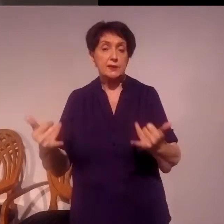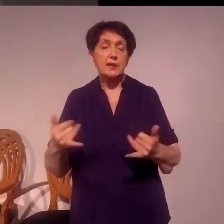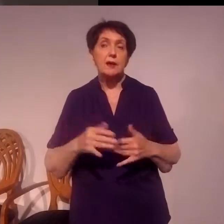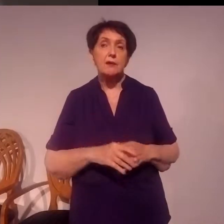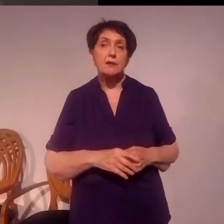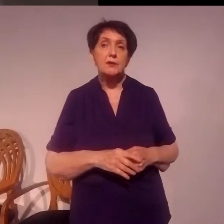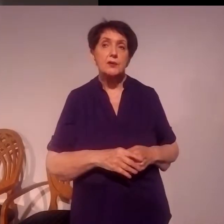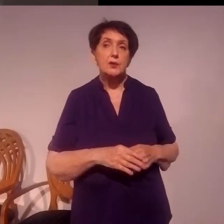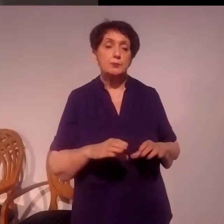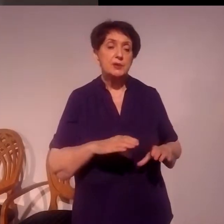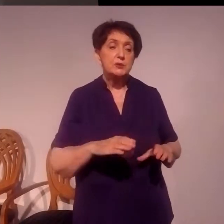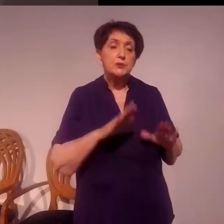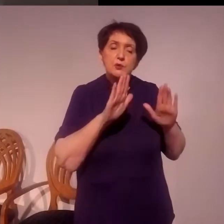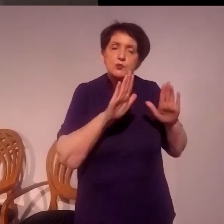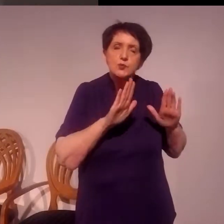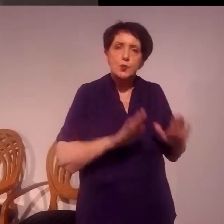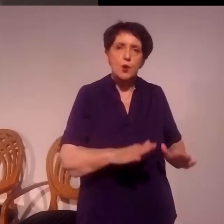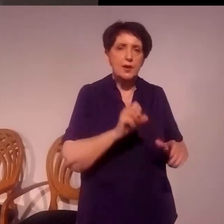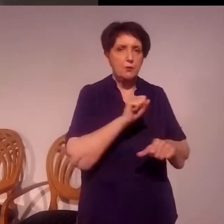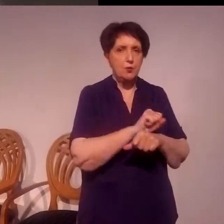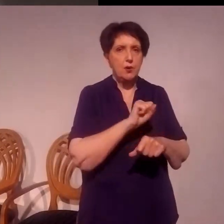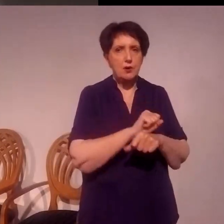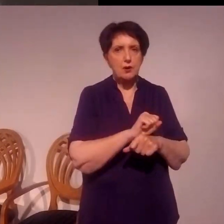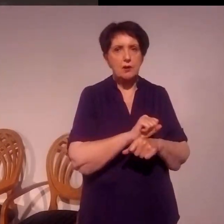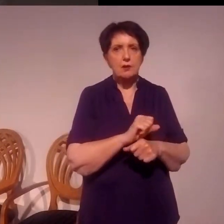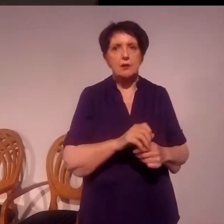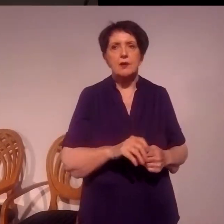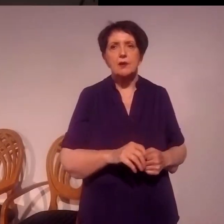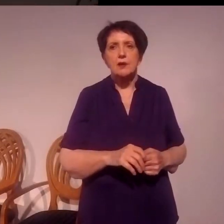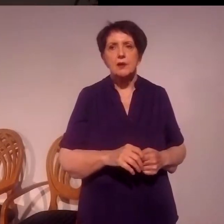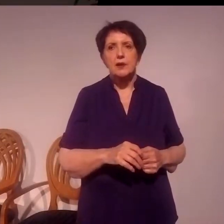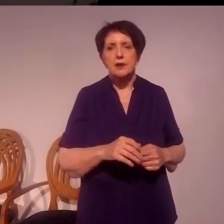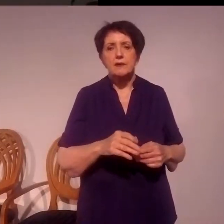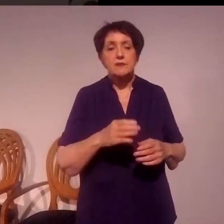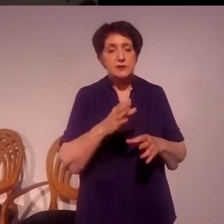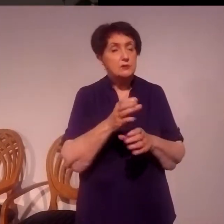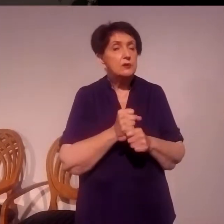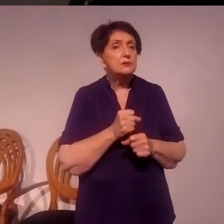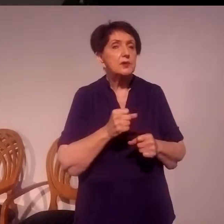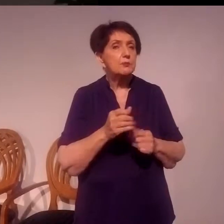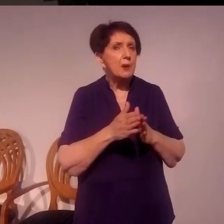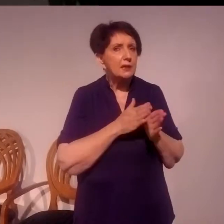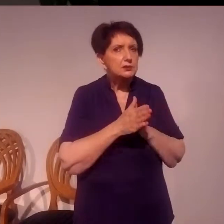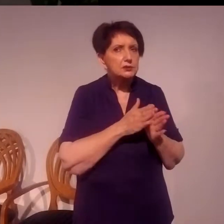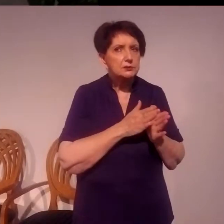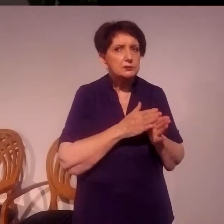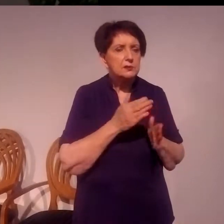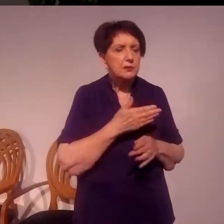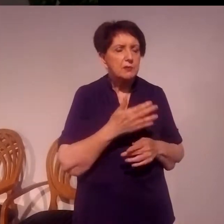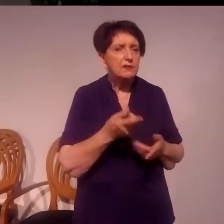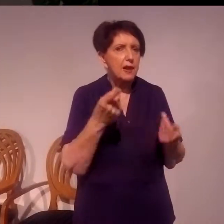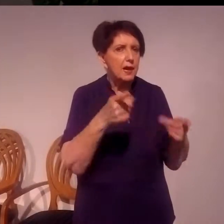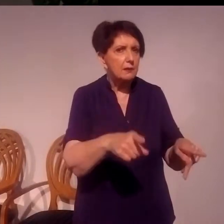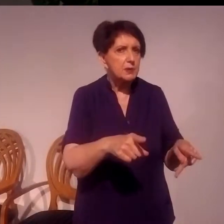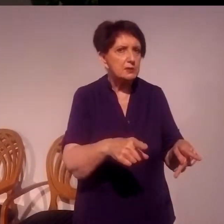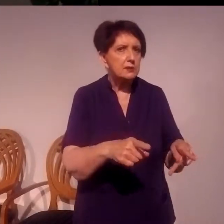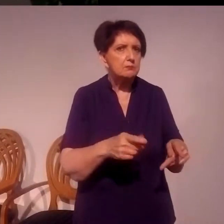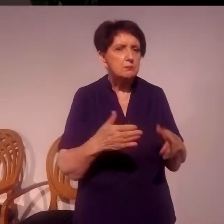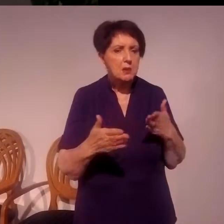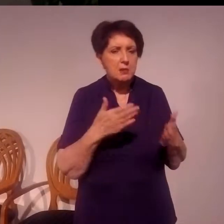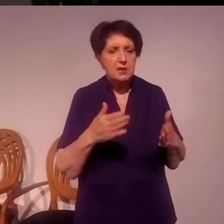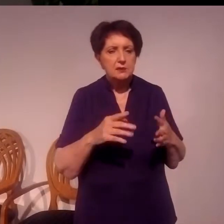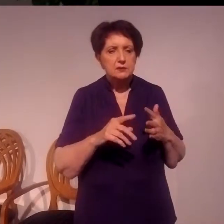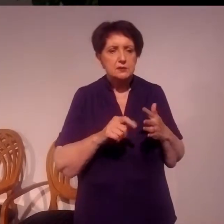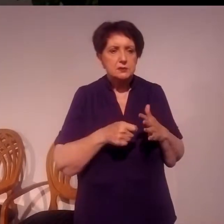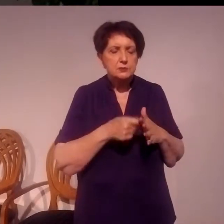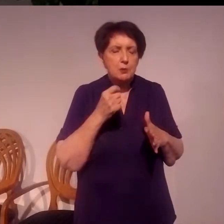have been doing great work. And they took their passion, and it was something that happened, perhaps, and a spark